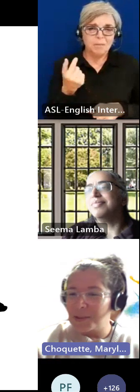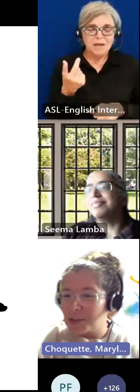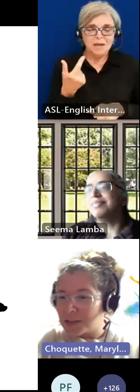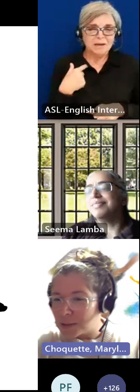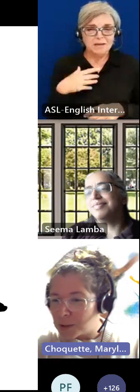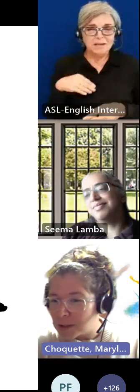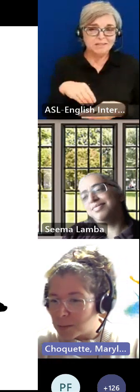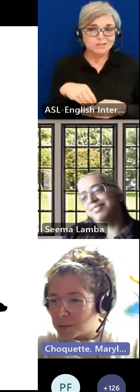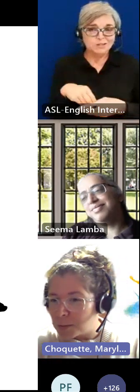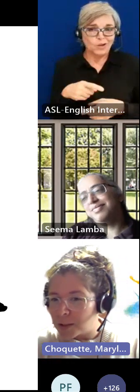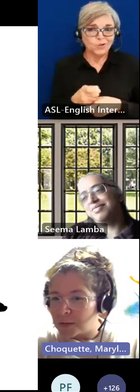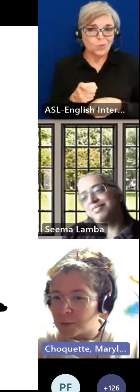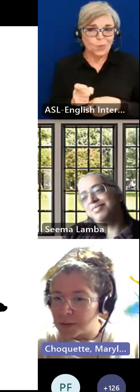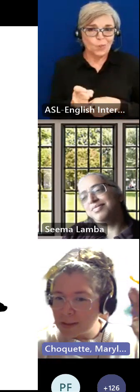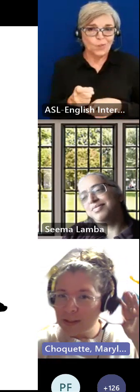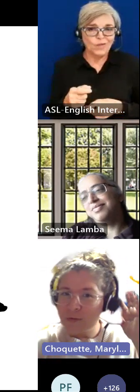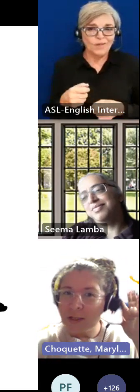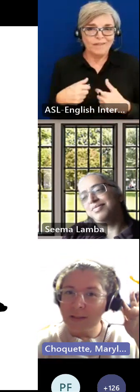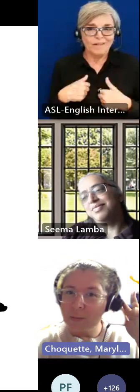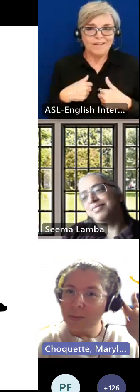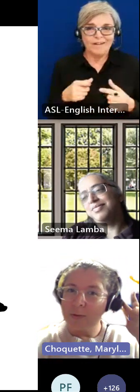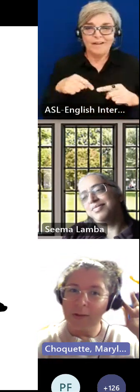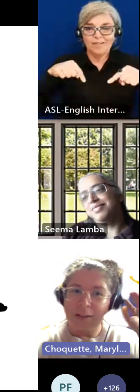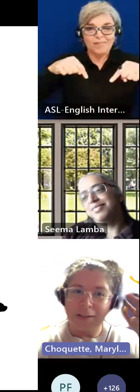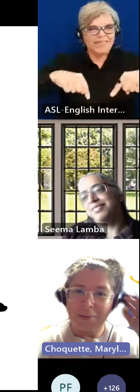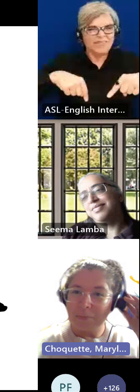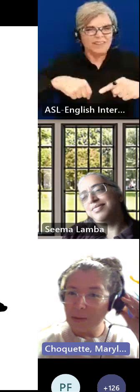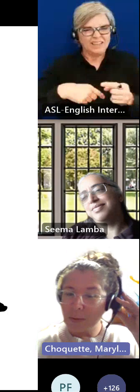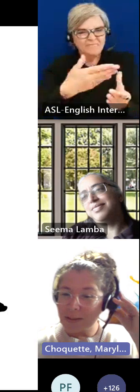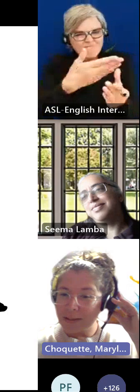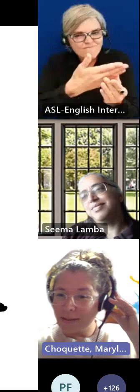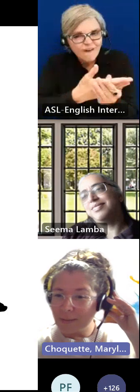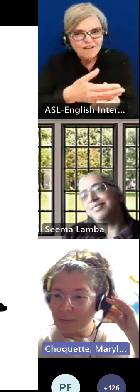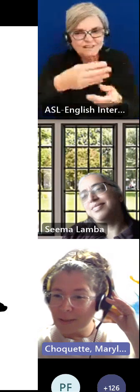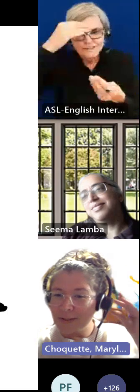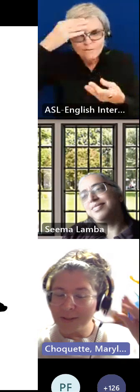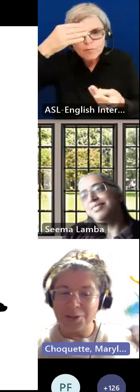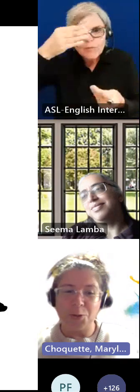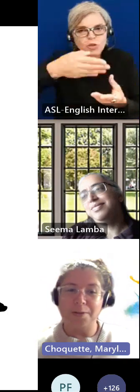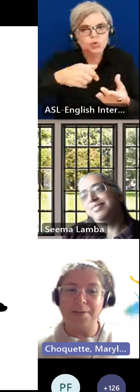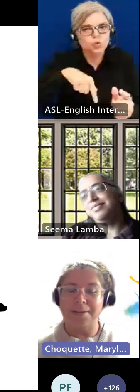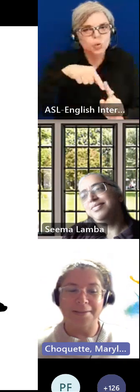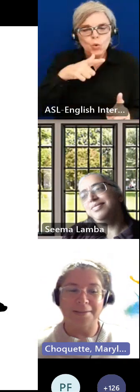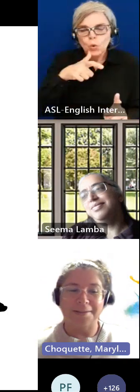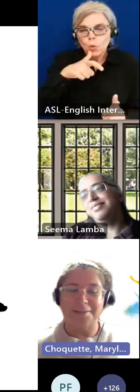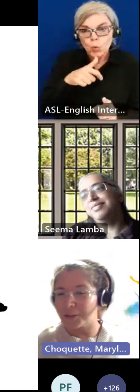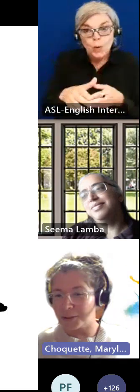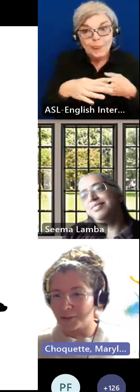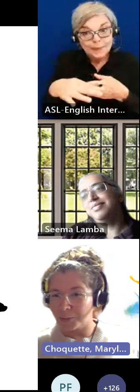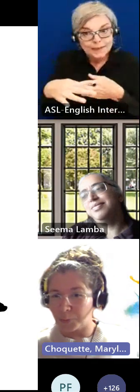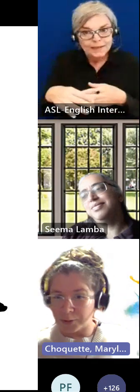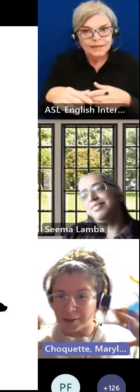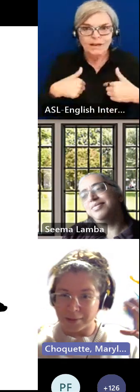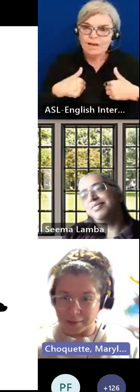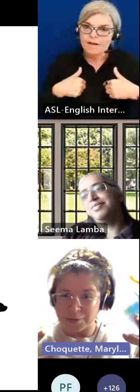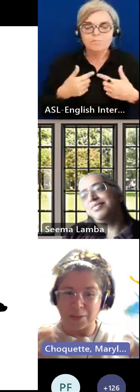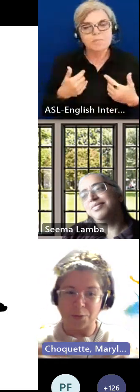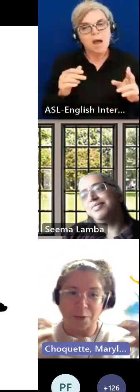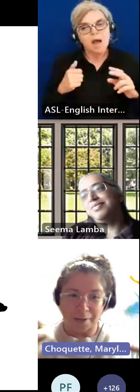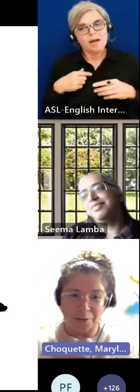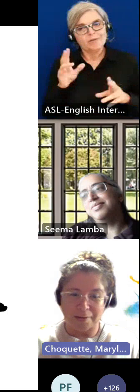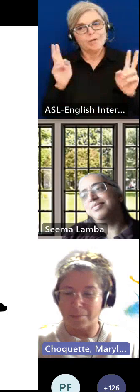Yeah, it's because I'm like a mama bear towards these files and the people leading them. So it's an inside joke, such as the people